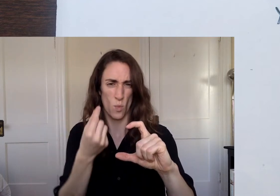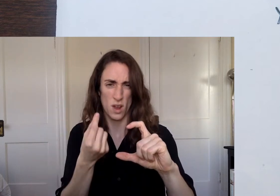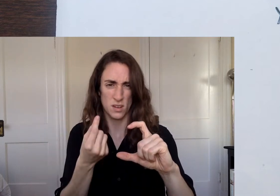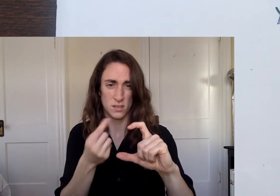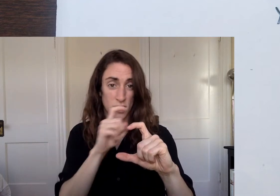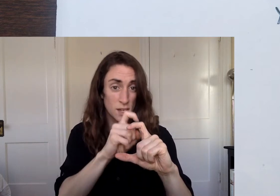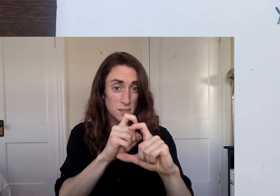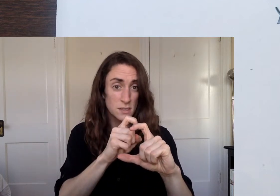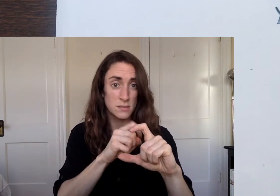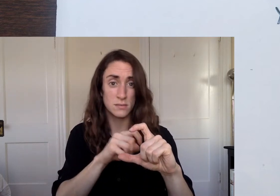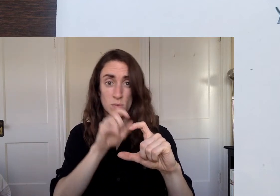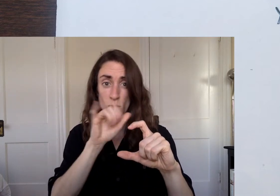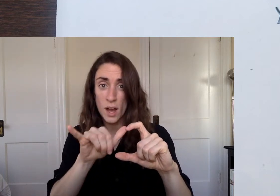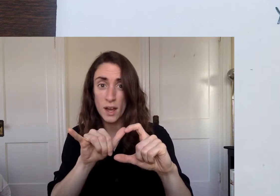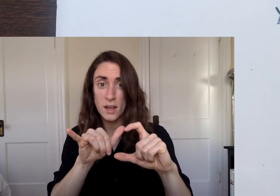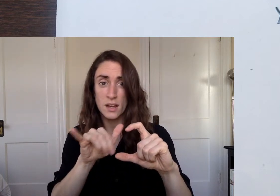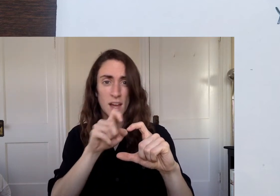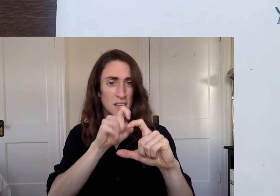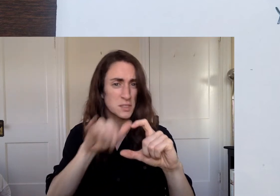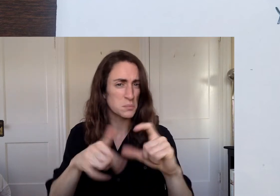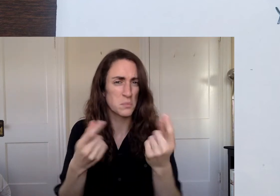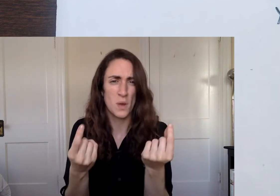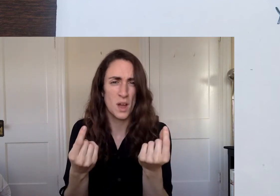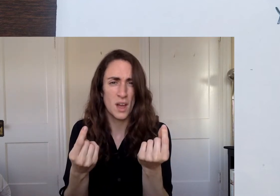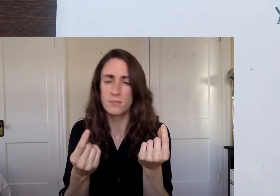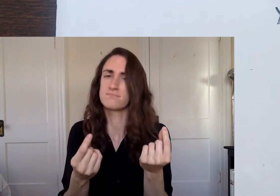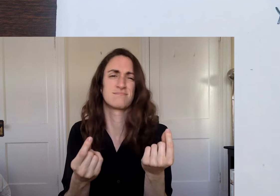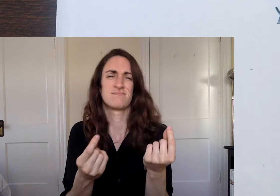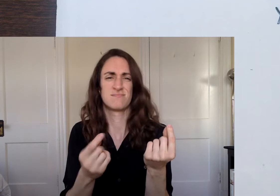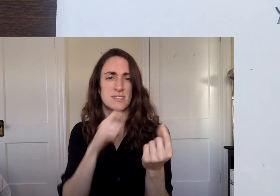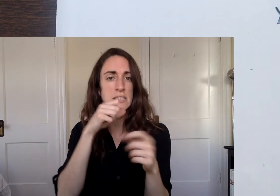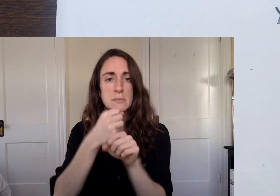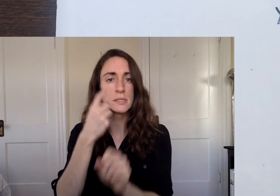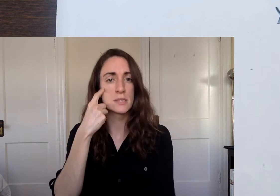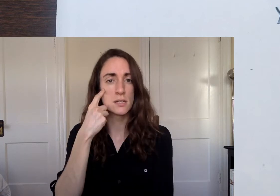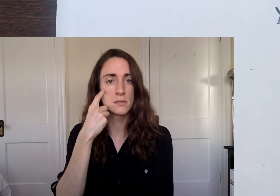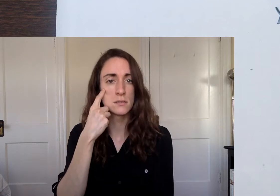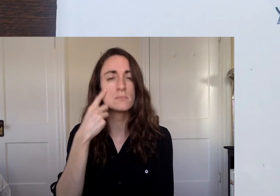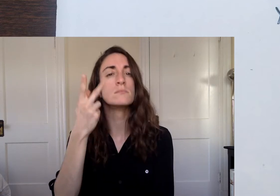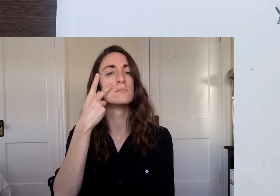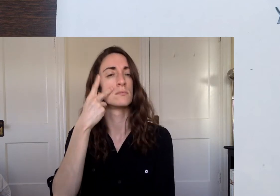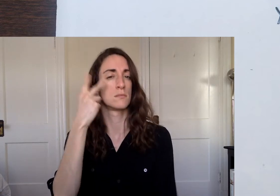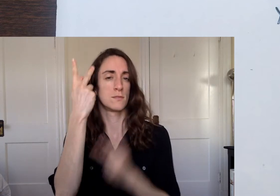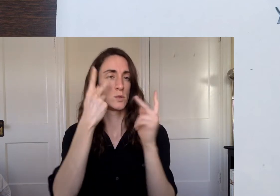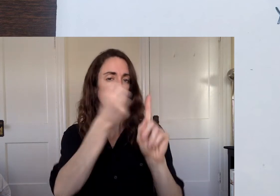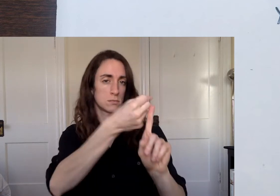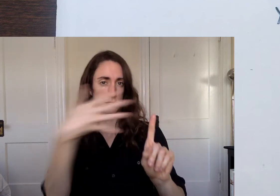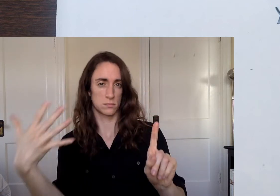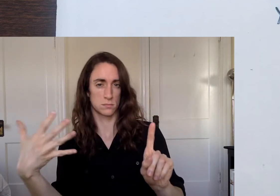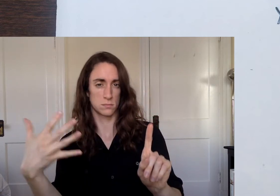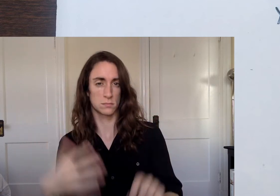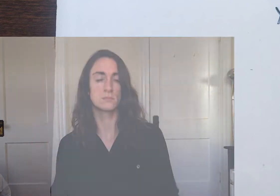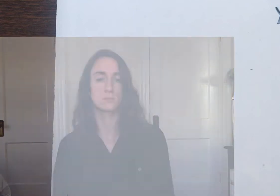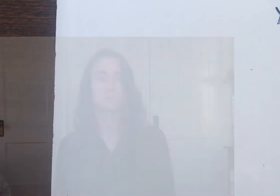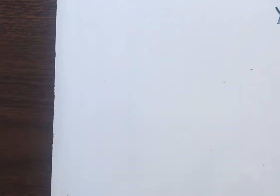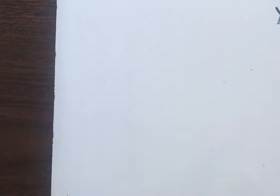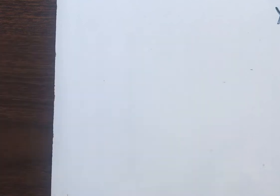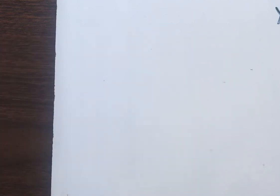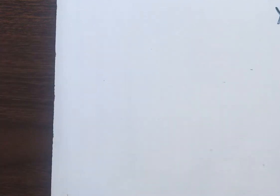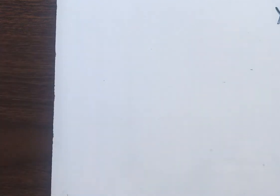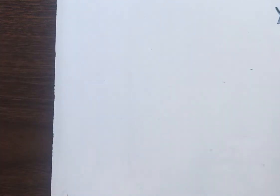X, or y, or xy? It doesn't really make sense. So let's write this out with expansion and see what's going on.